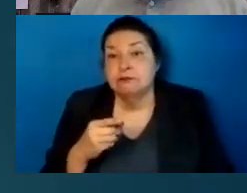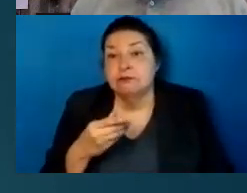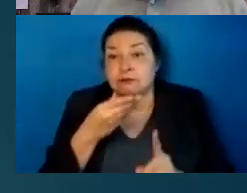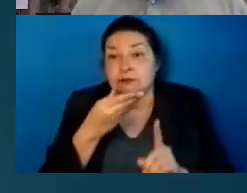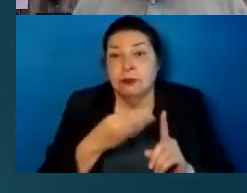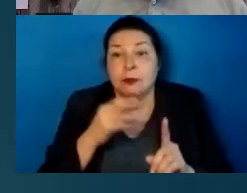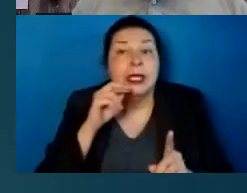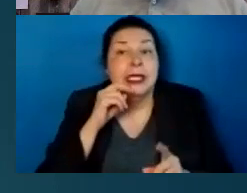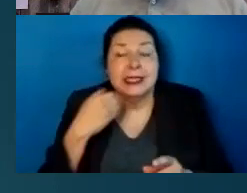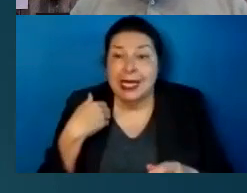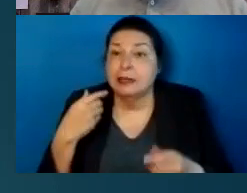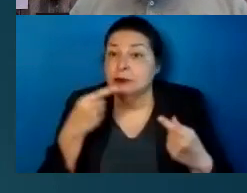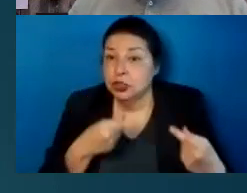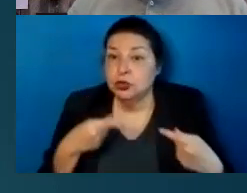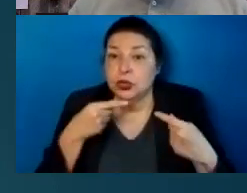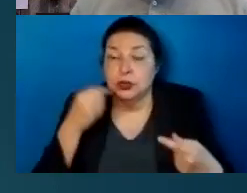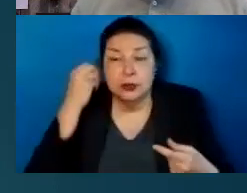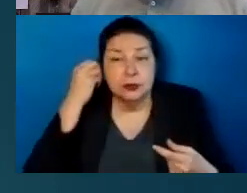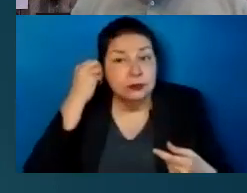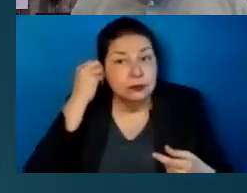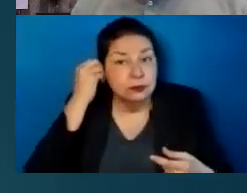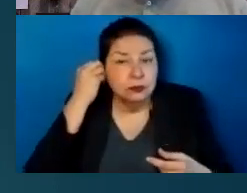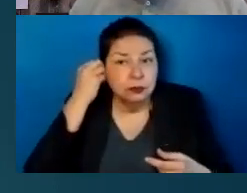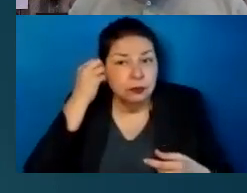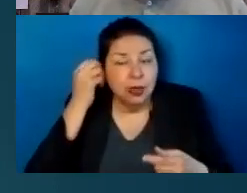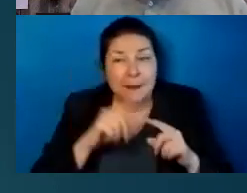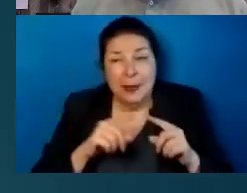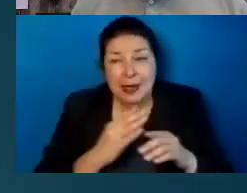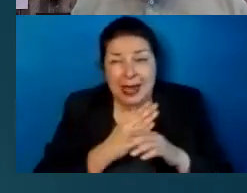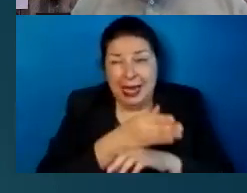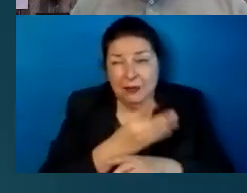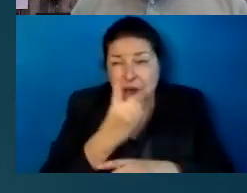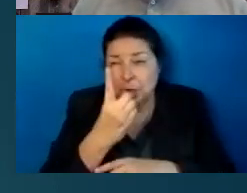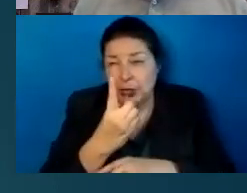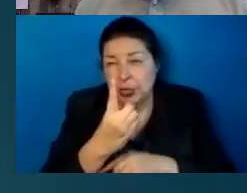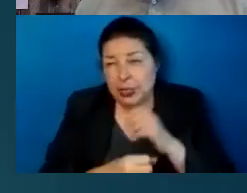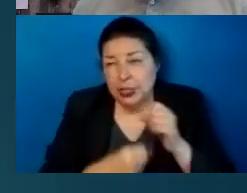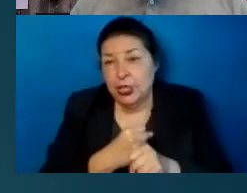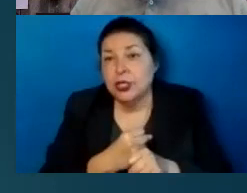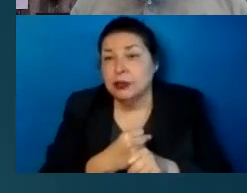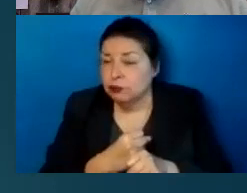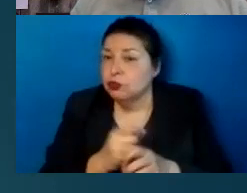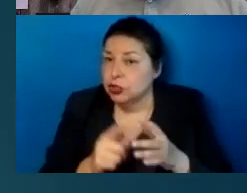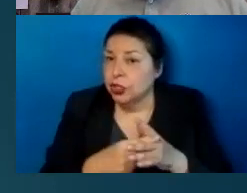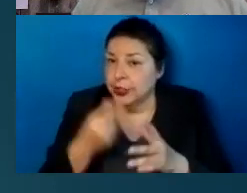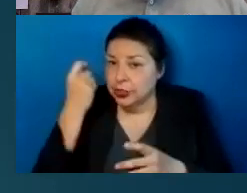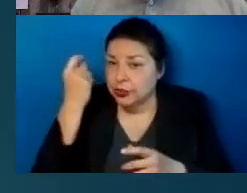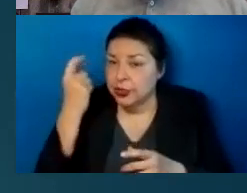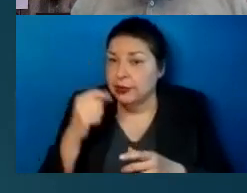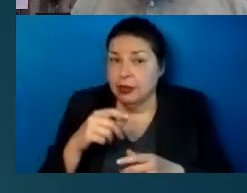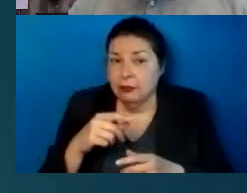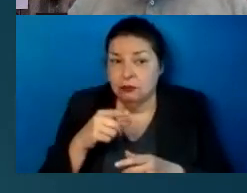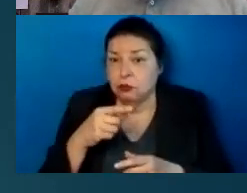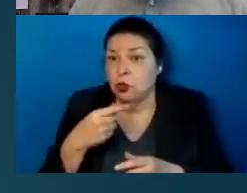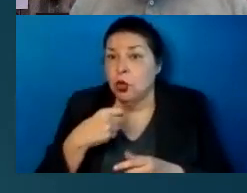time. But after, I think it was a year or so, she began to understand that we weren't trying to run her